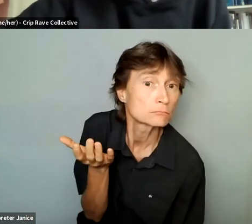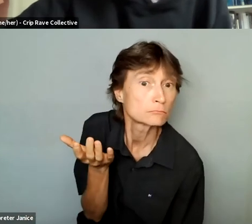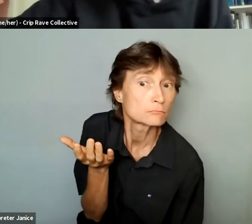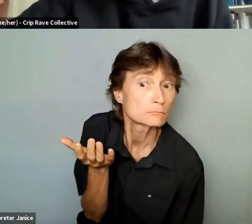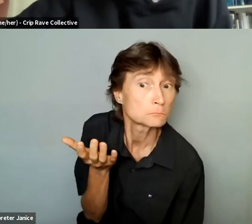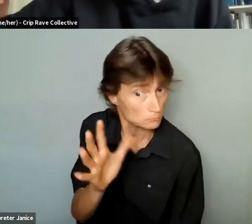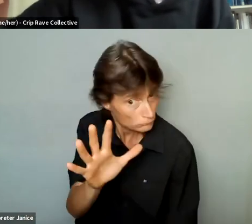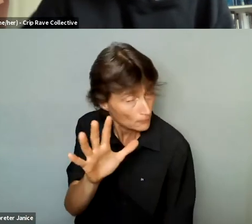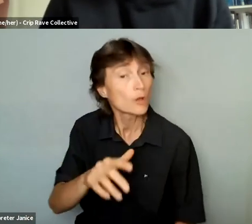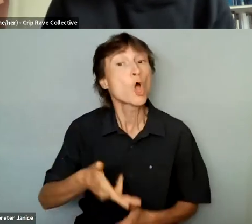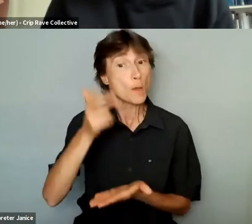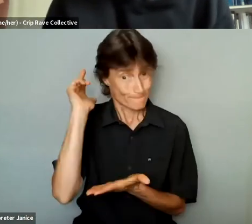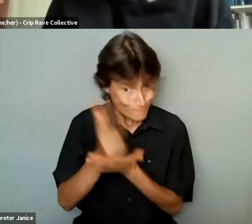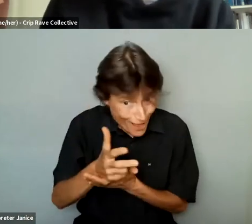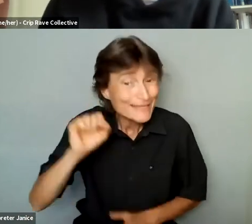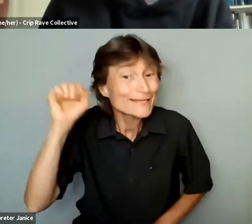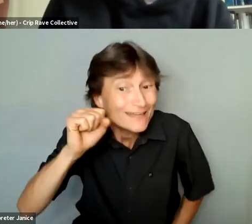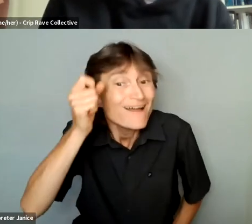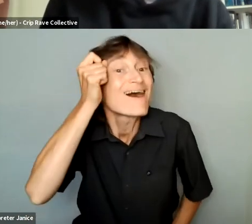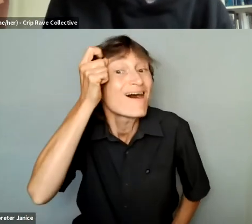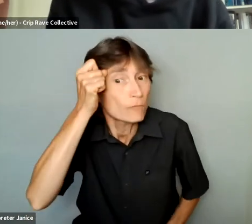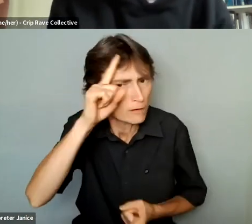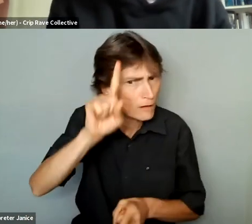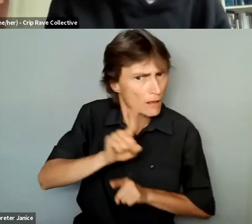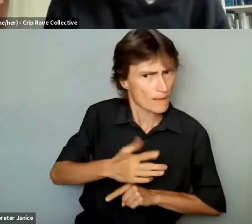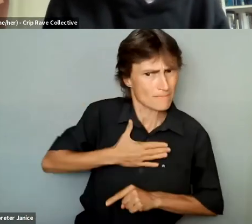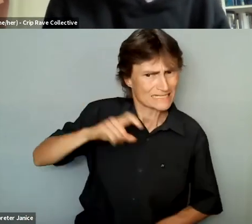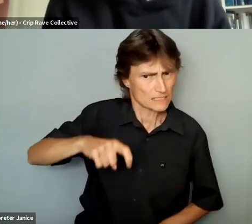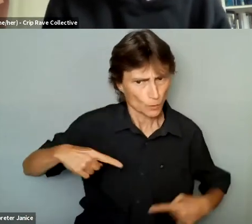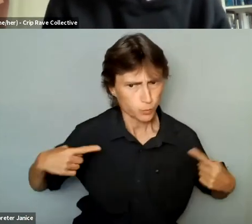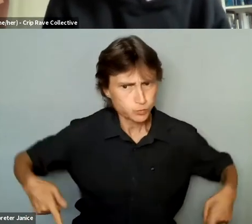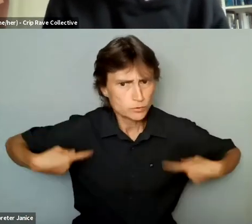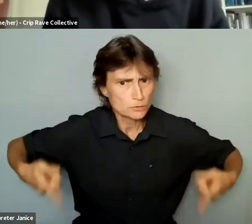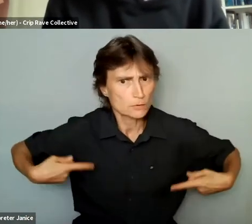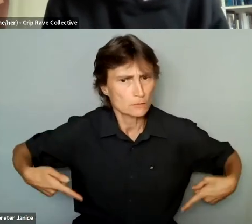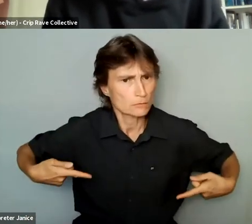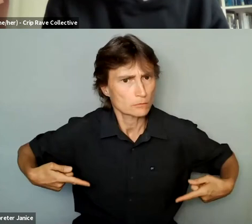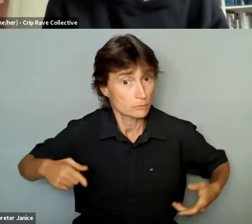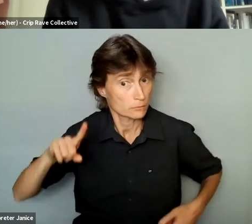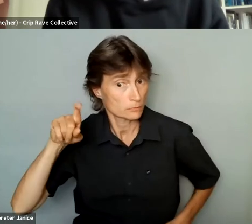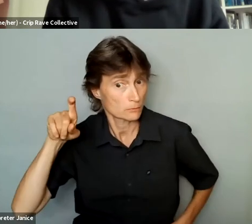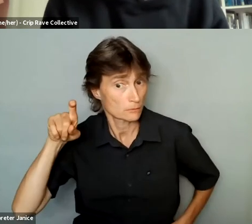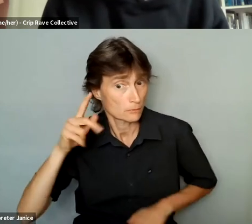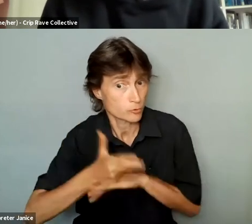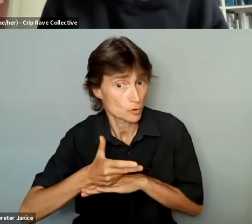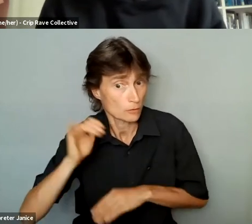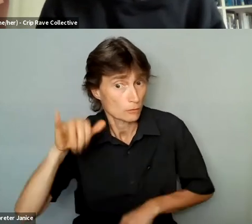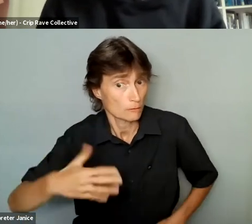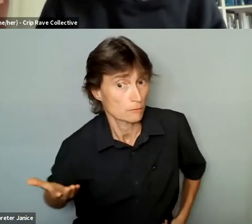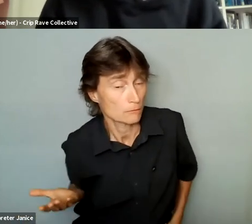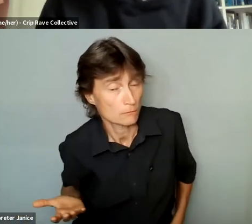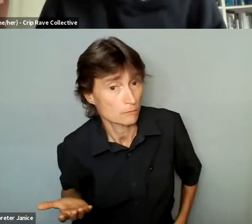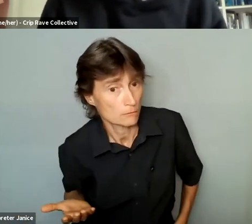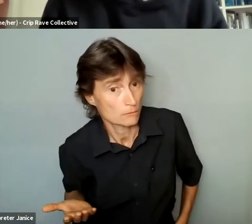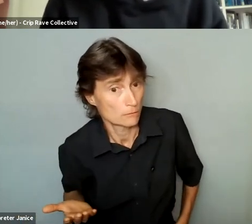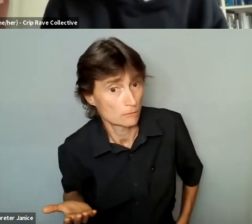wheelchair accessible parking, that kind of information I think is good to just include. And also something I've been